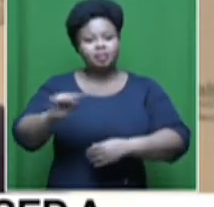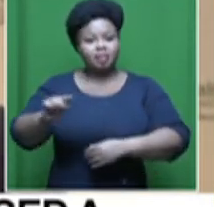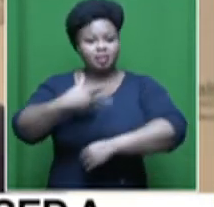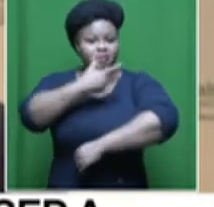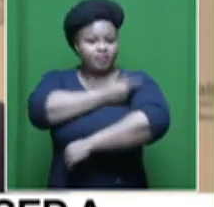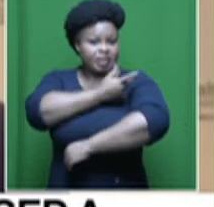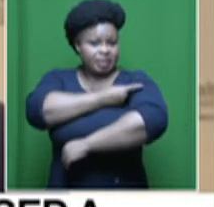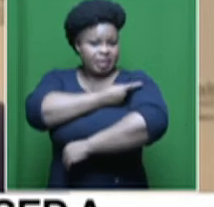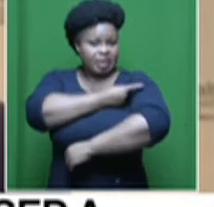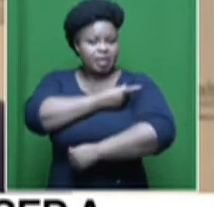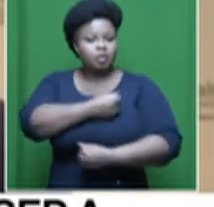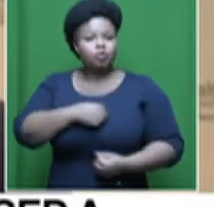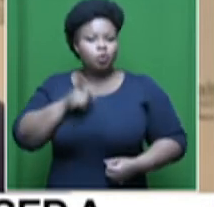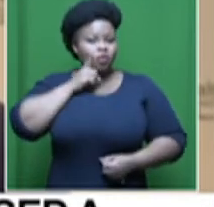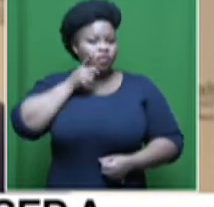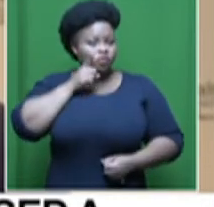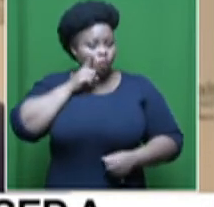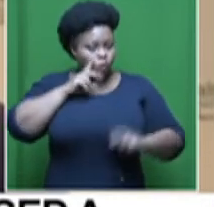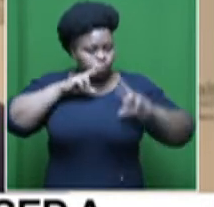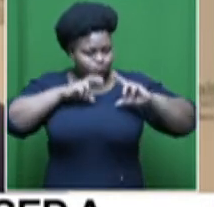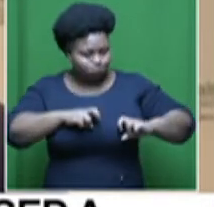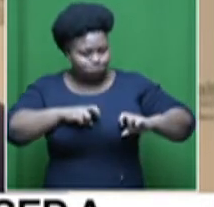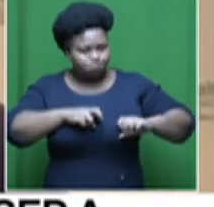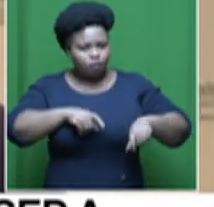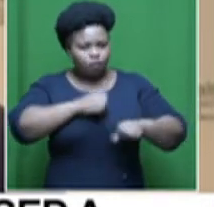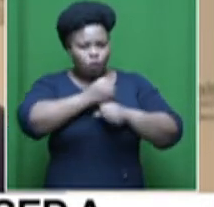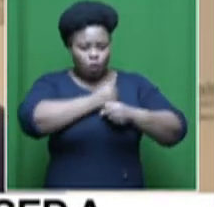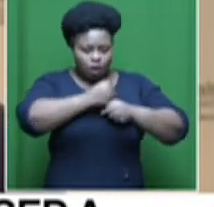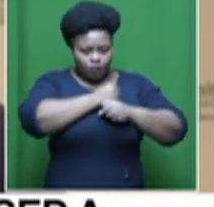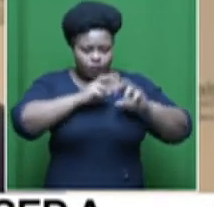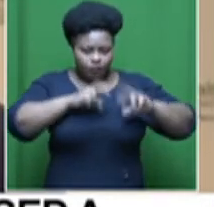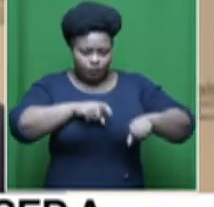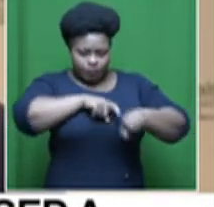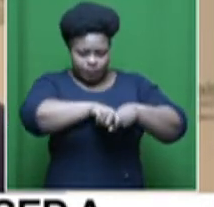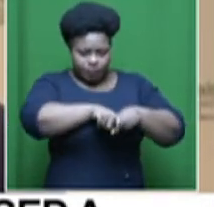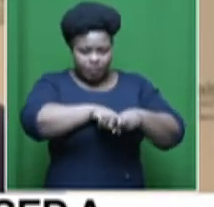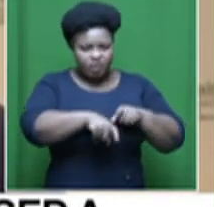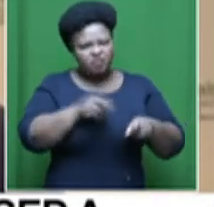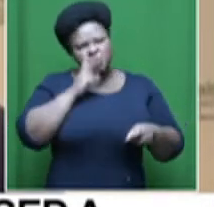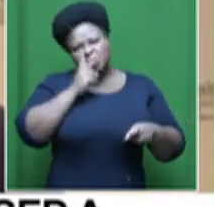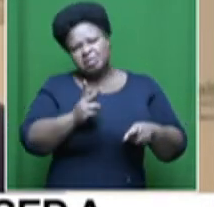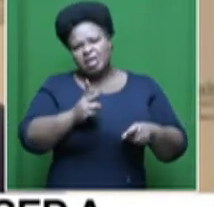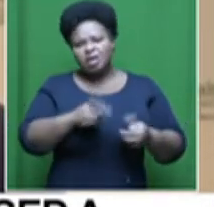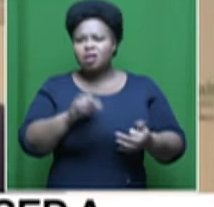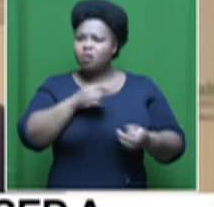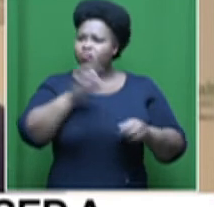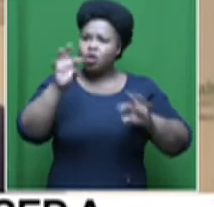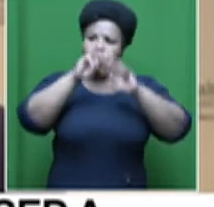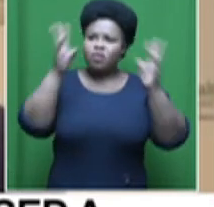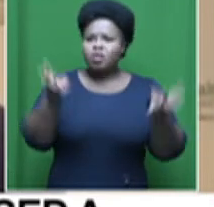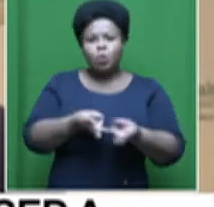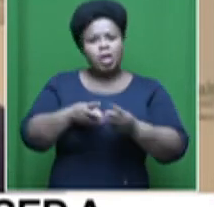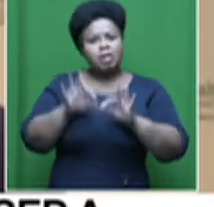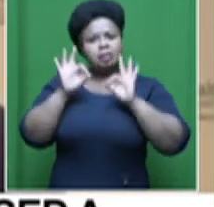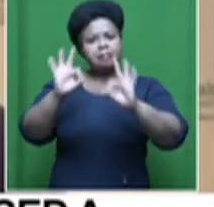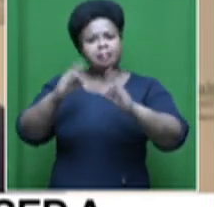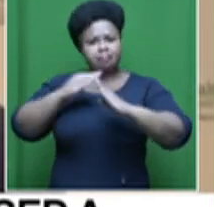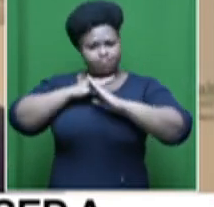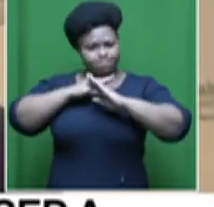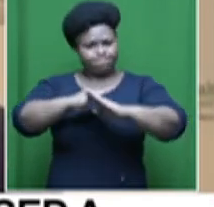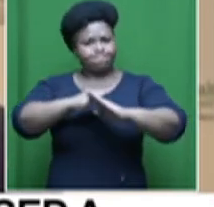AstraZeneca trials have been showing, if you look across the world, very good efficacies and also a very